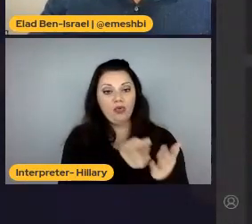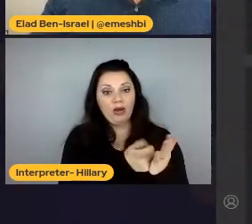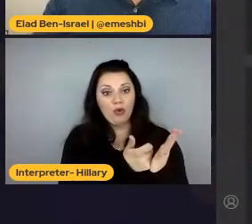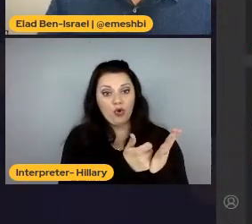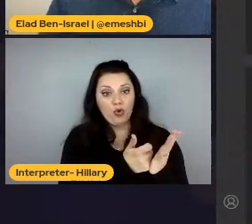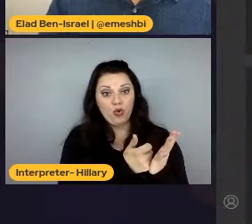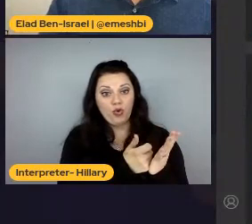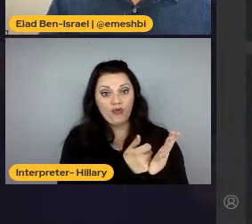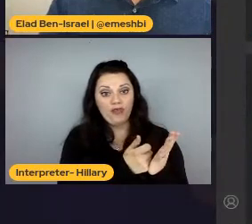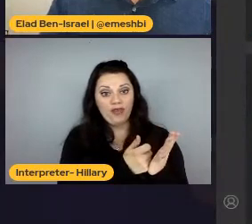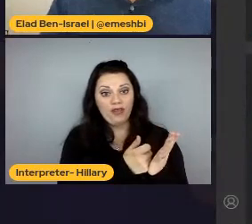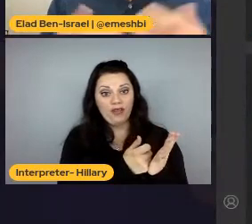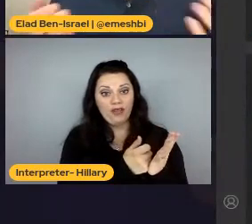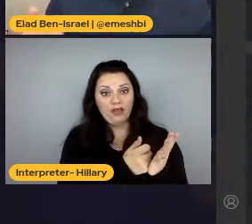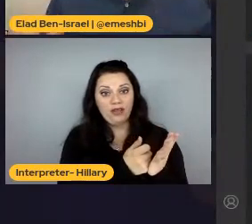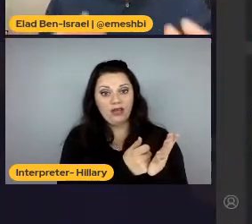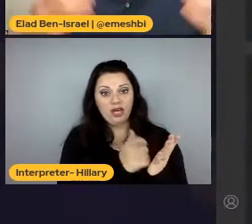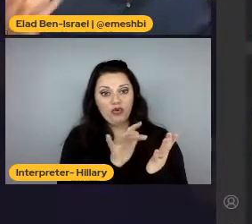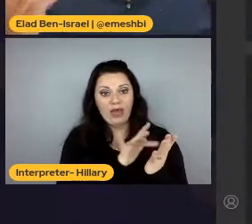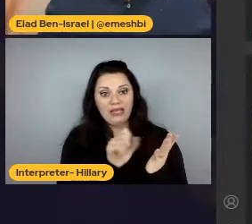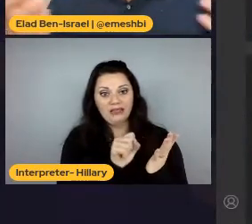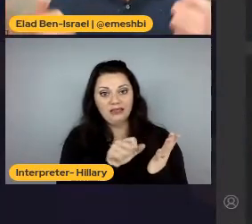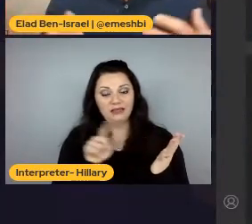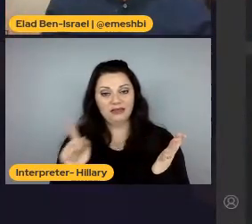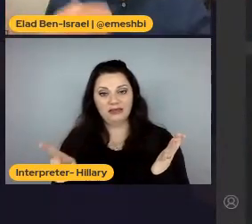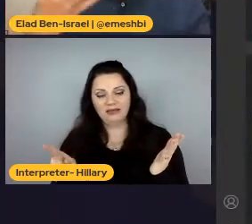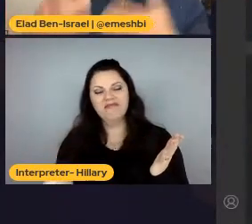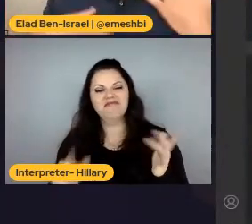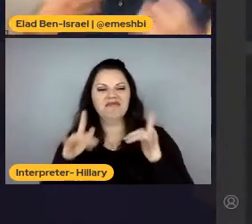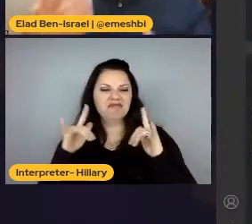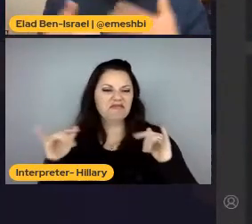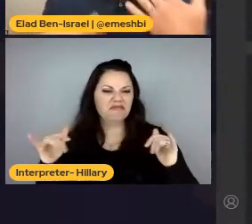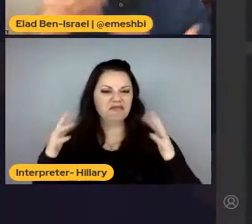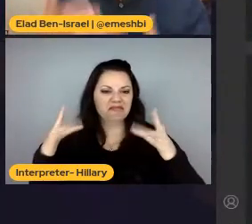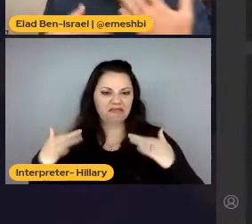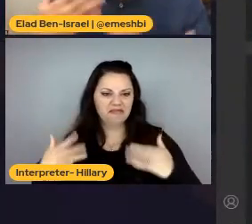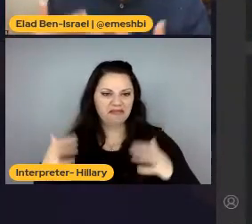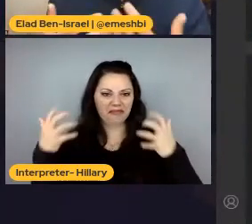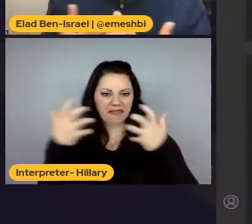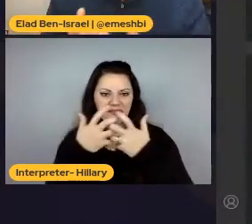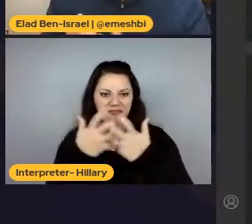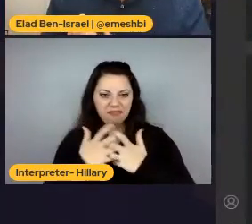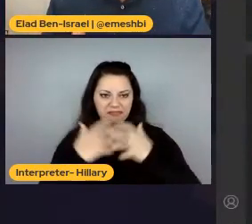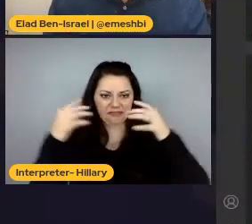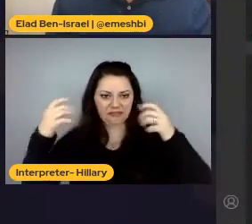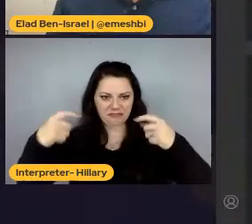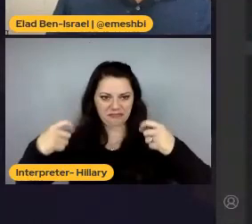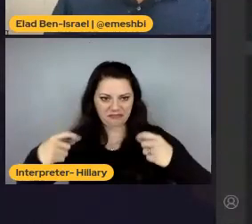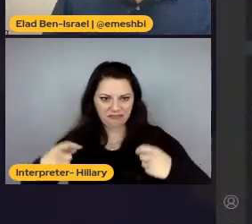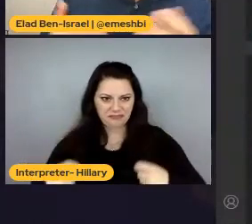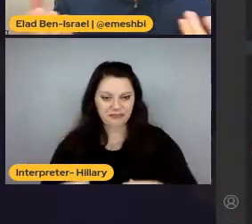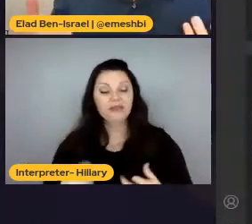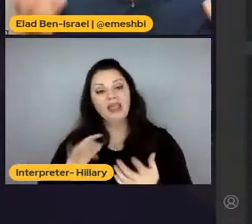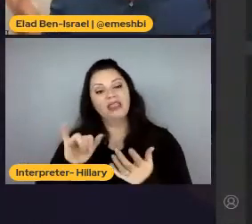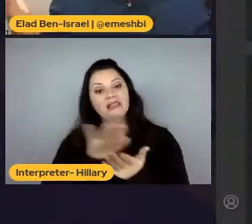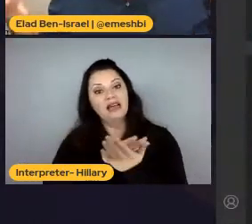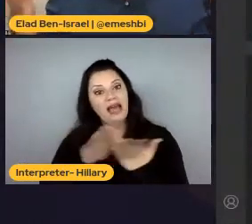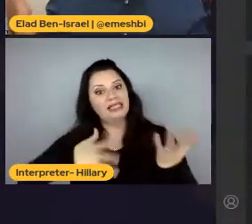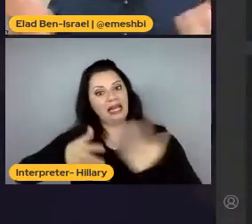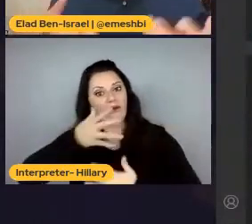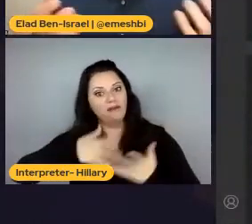my Mergify file was erased, et cetera, et cetera. So it's a nice way to interactively use Projen, which is